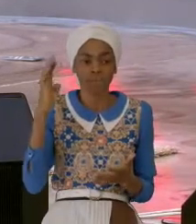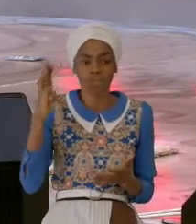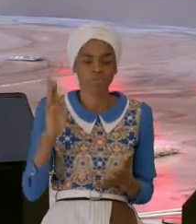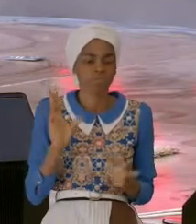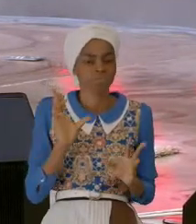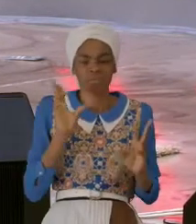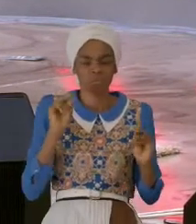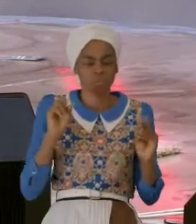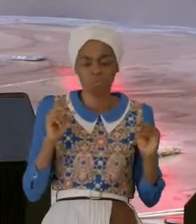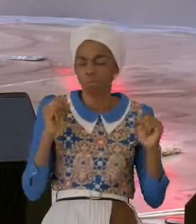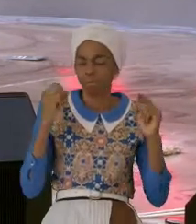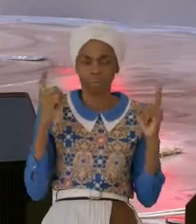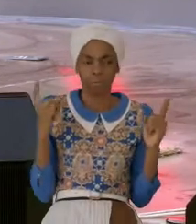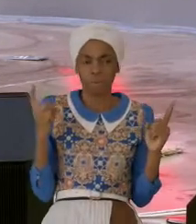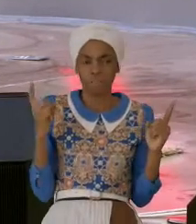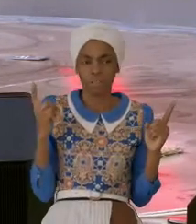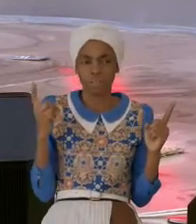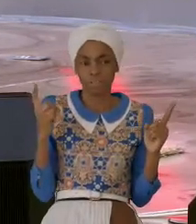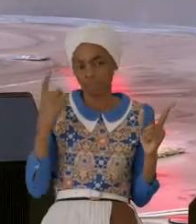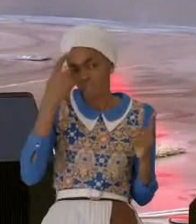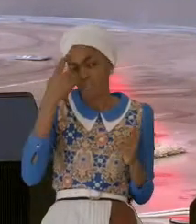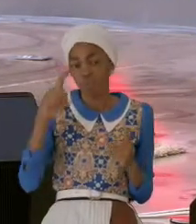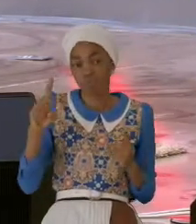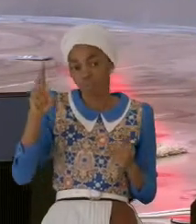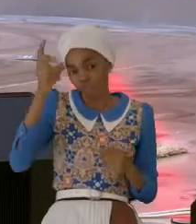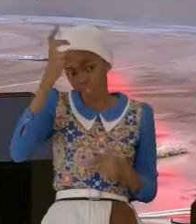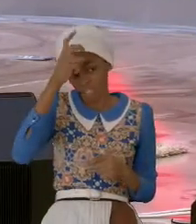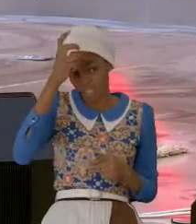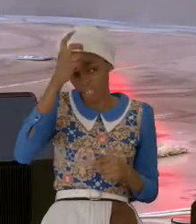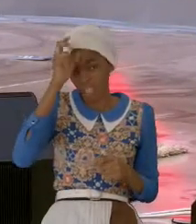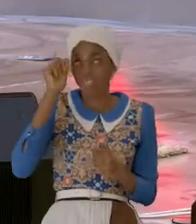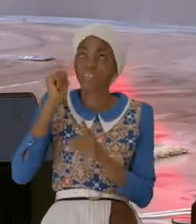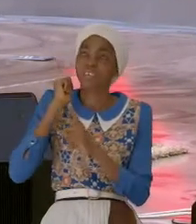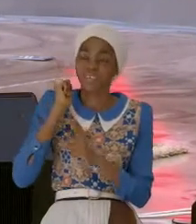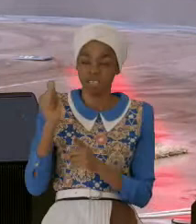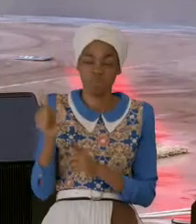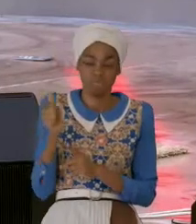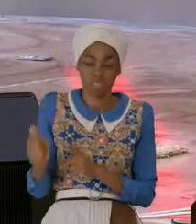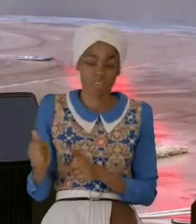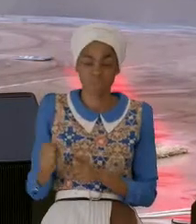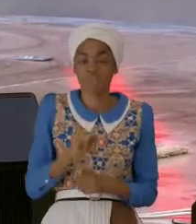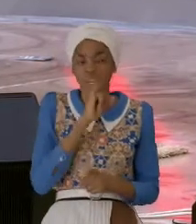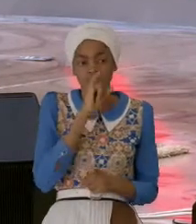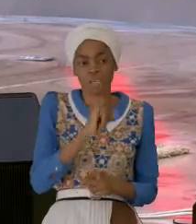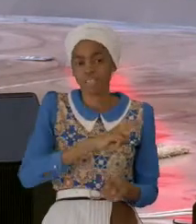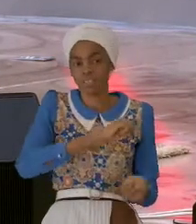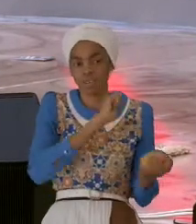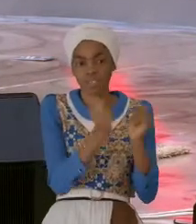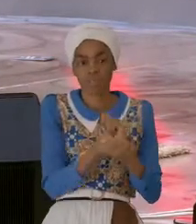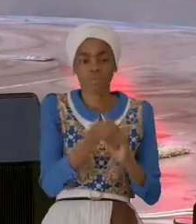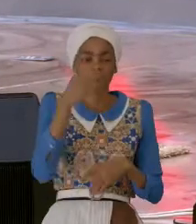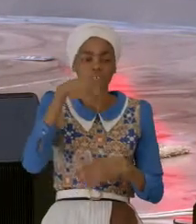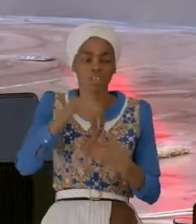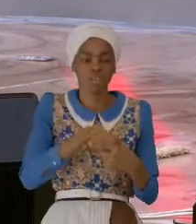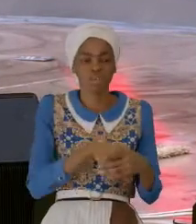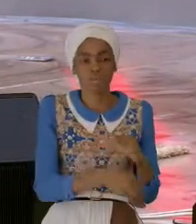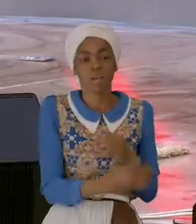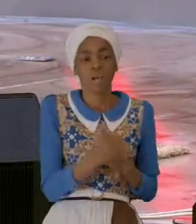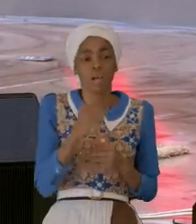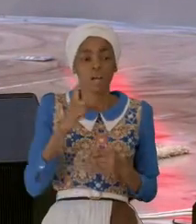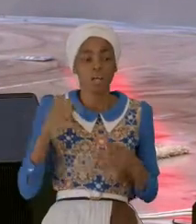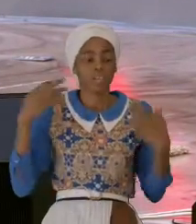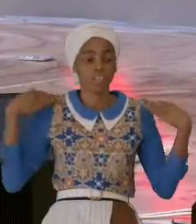can do that for Satan himself is transformed into an angel of Light